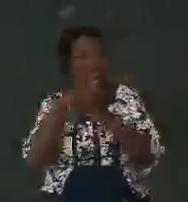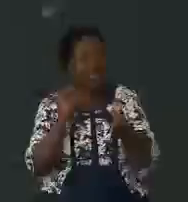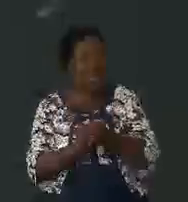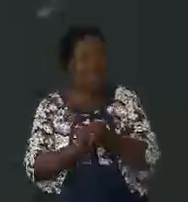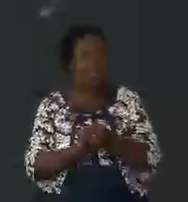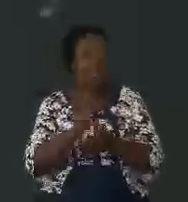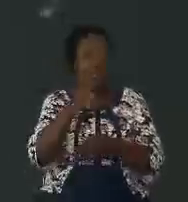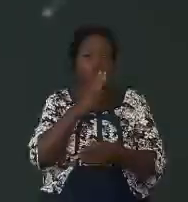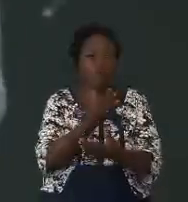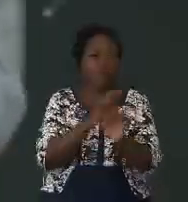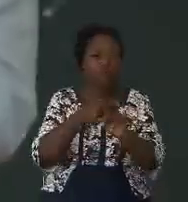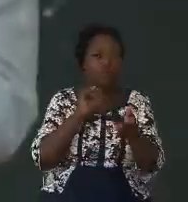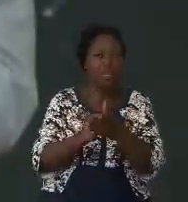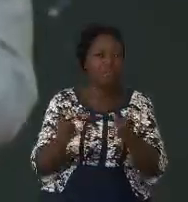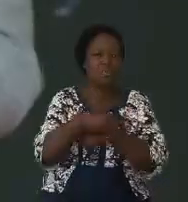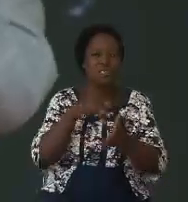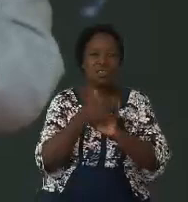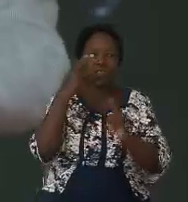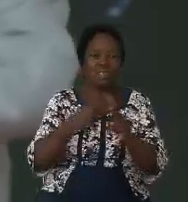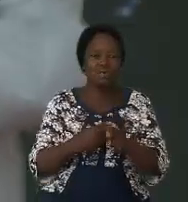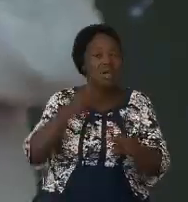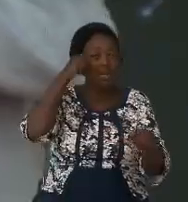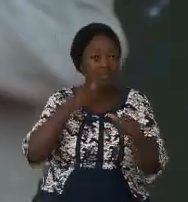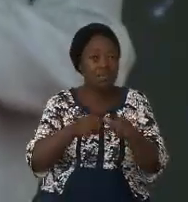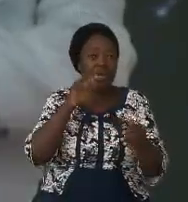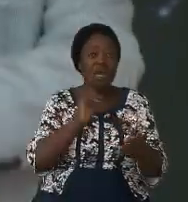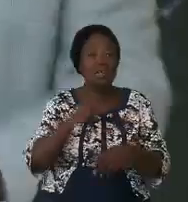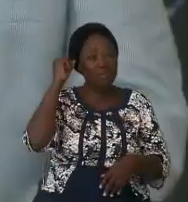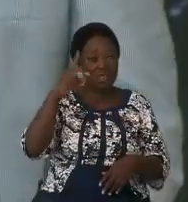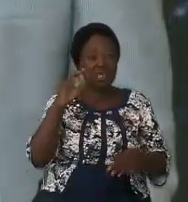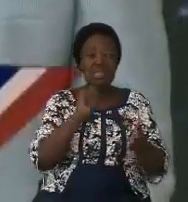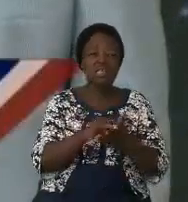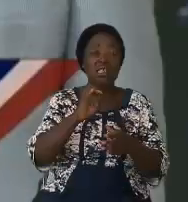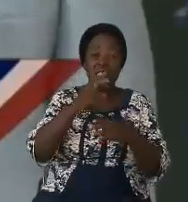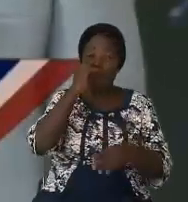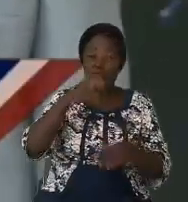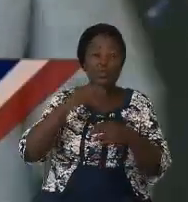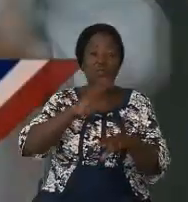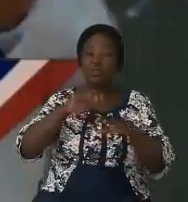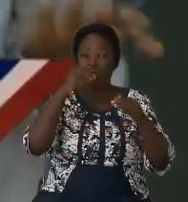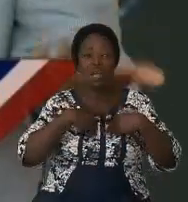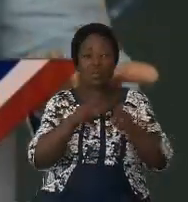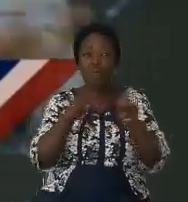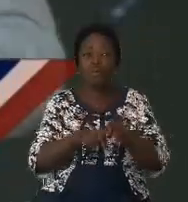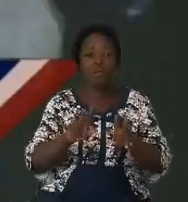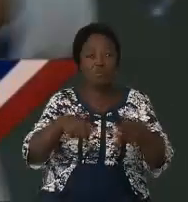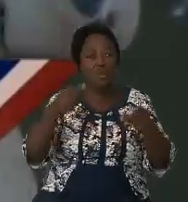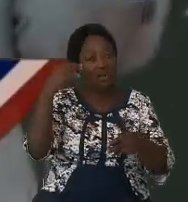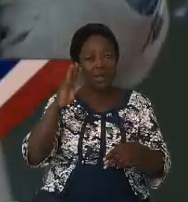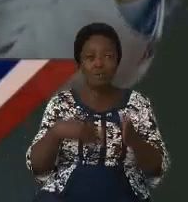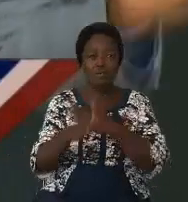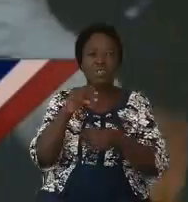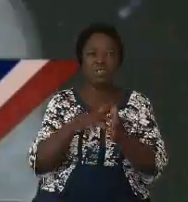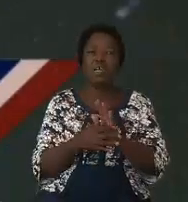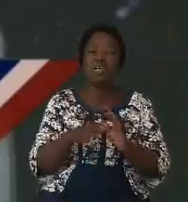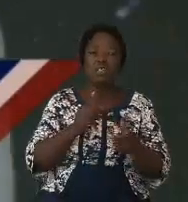evil spirit does not have accommodation, habitation provided by God. And so he walketh